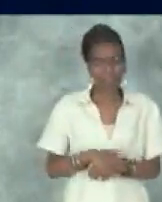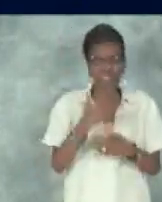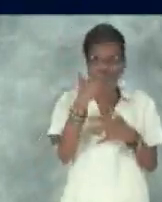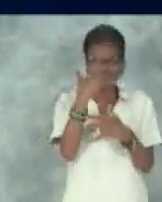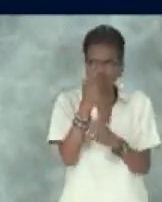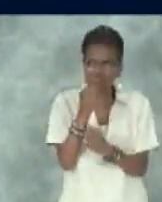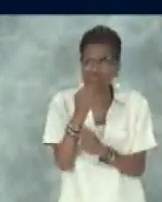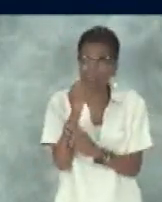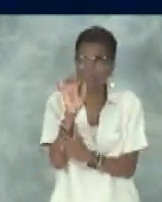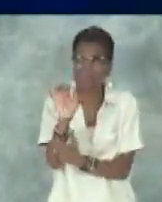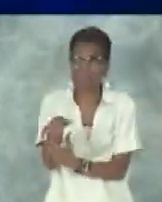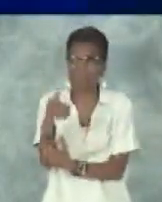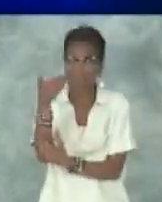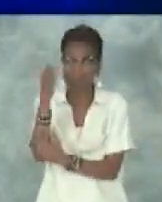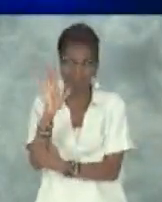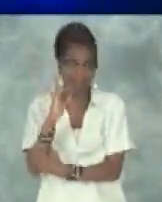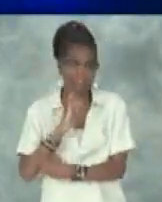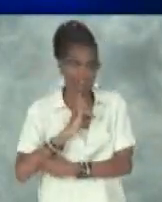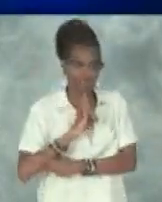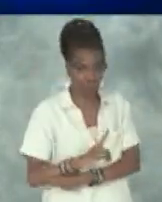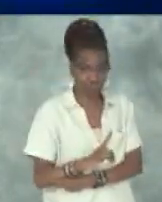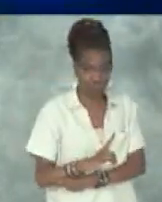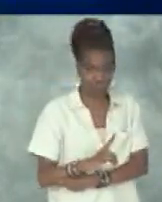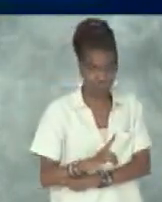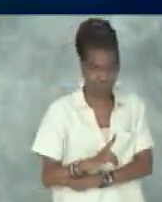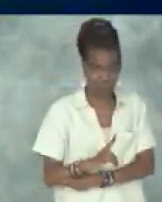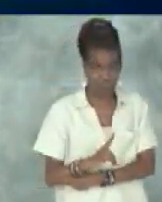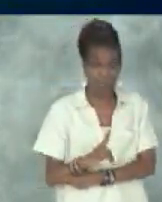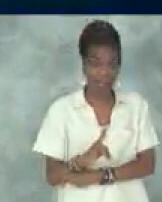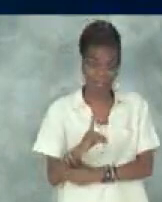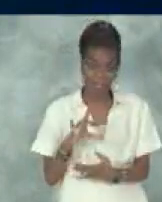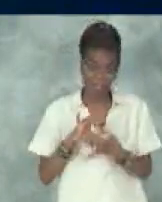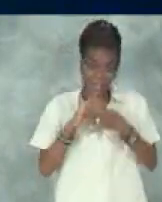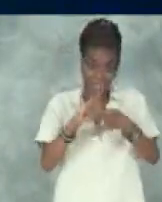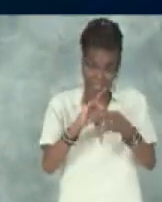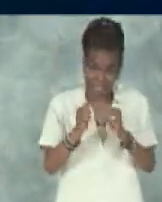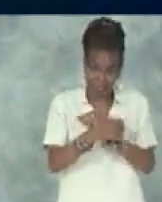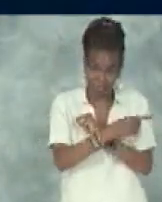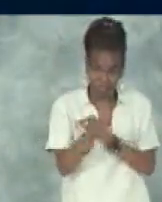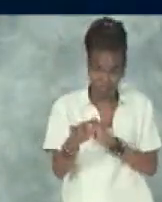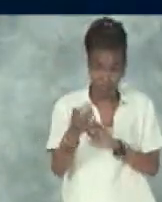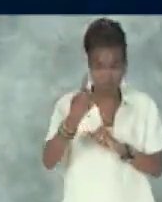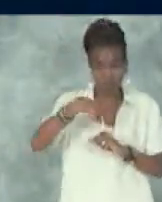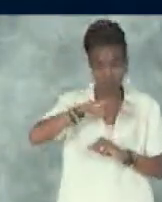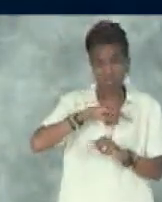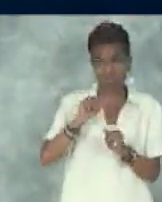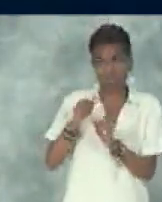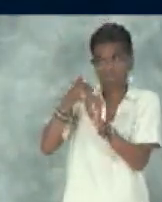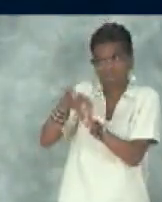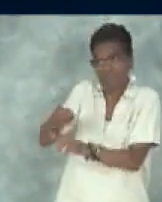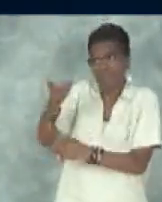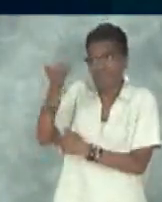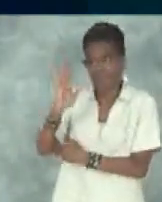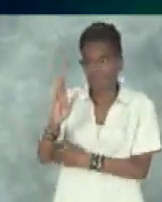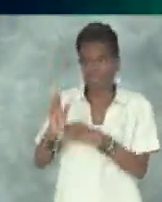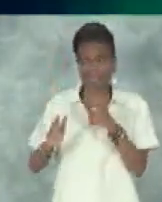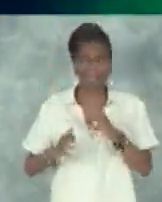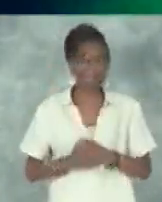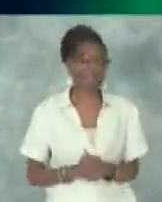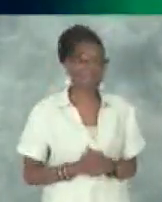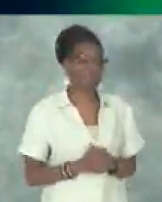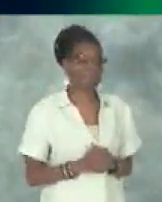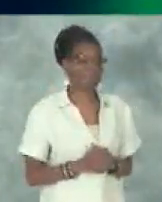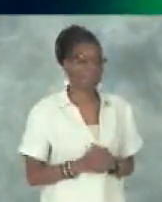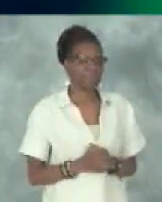trust in truth that is abiding. And it is trust that truth is efficacious. I think I just said